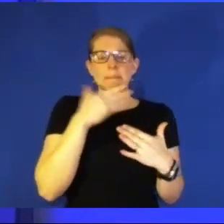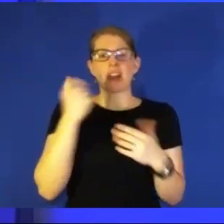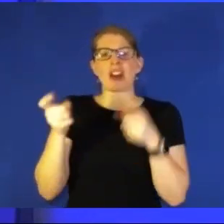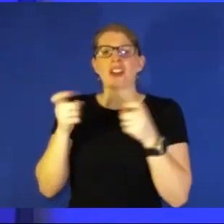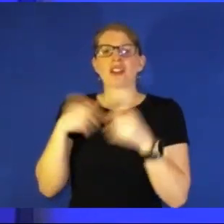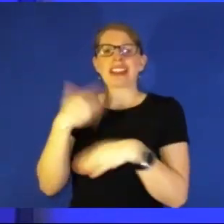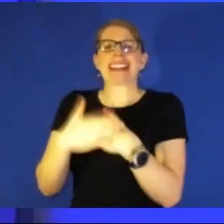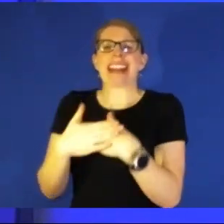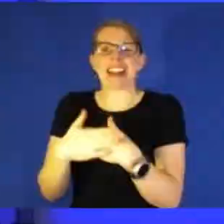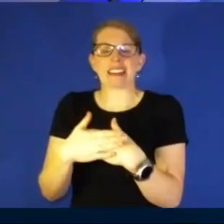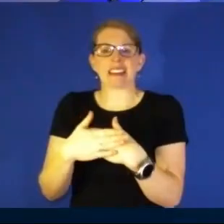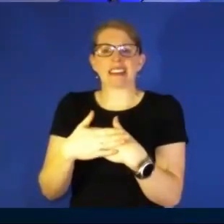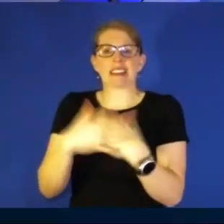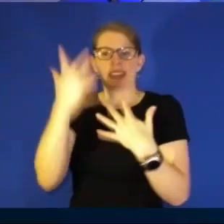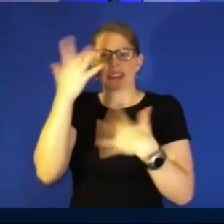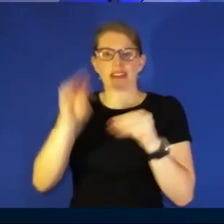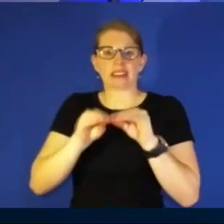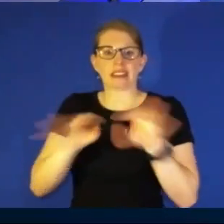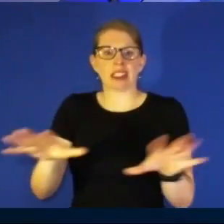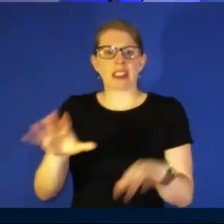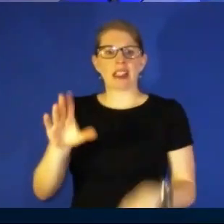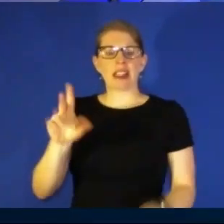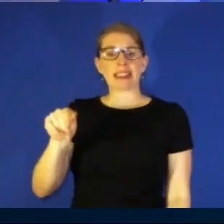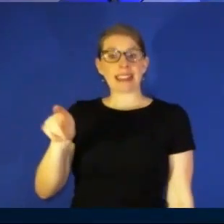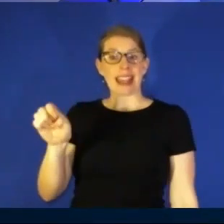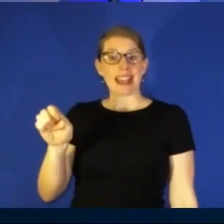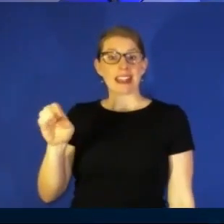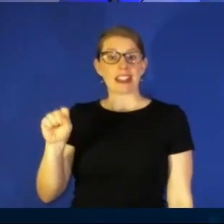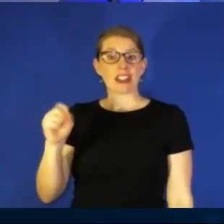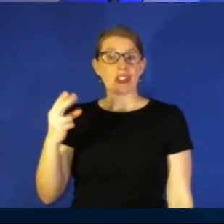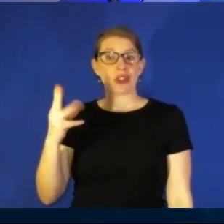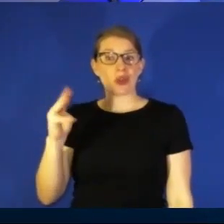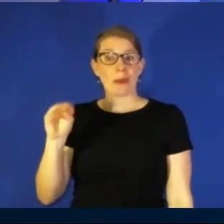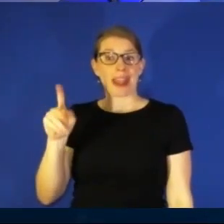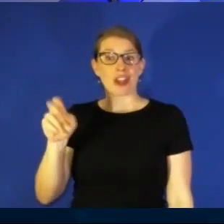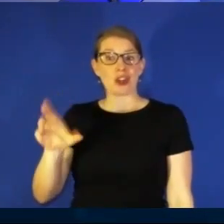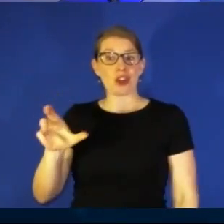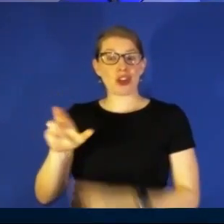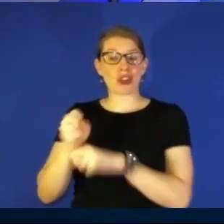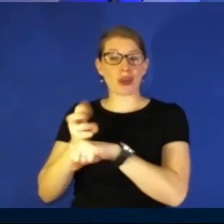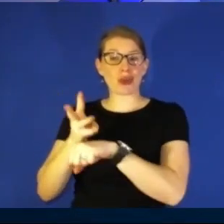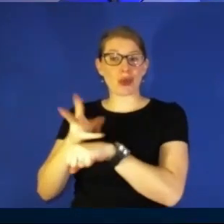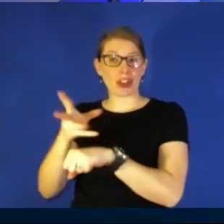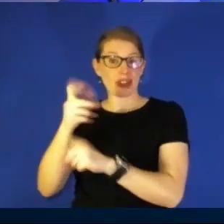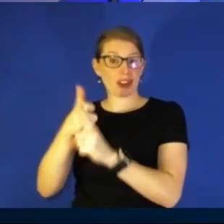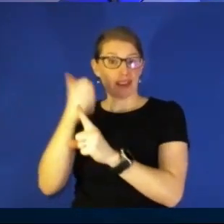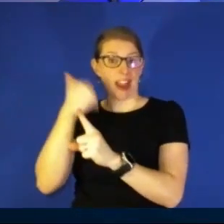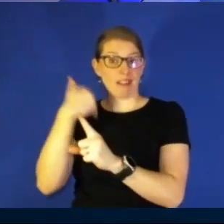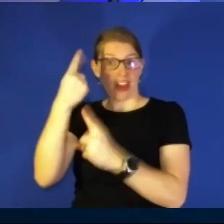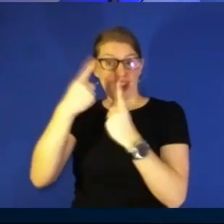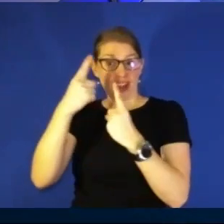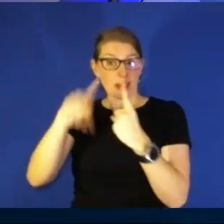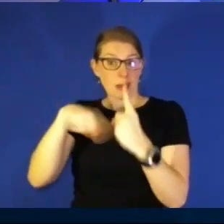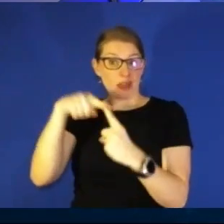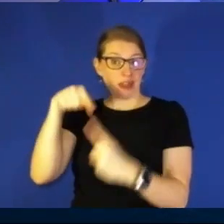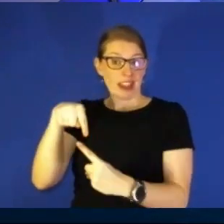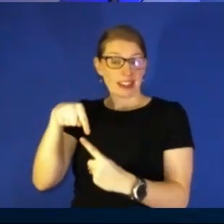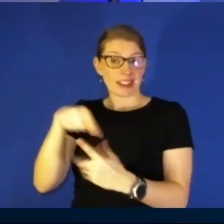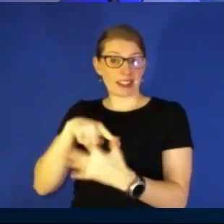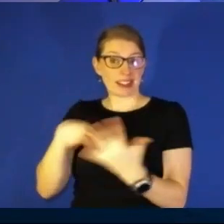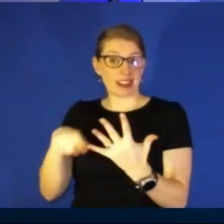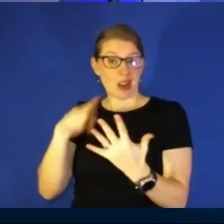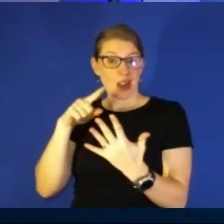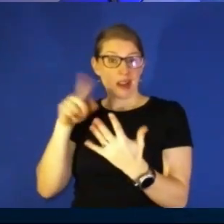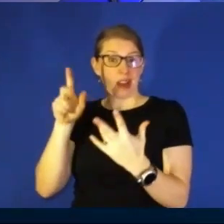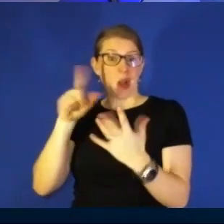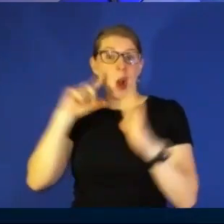future? Kate Shoemaker, I want to ask you, you're our social worker. Yeah. Do you have thoughts about this, of things you hope people know in the